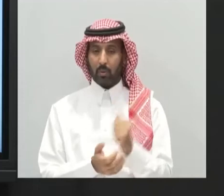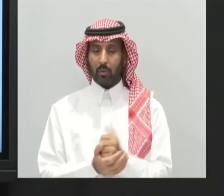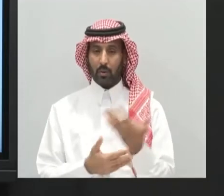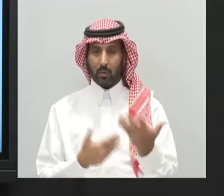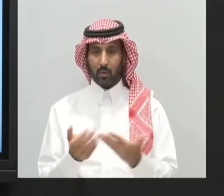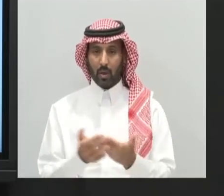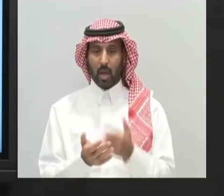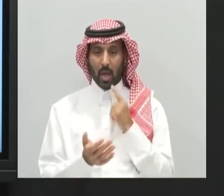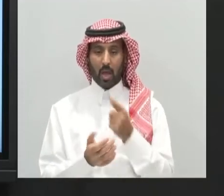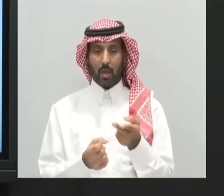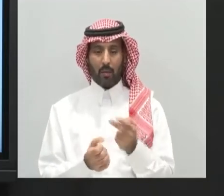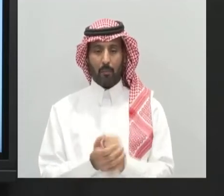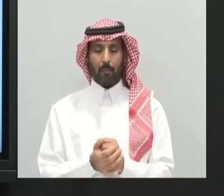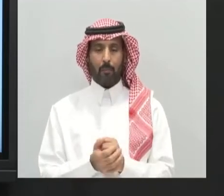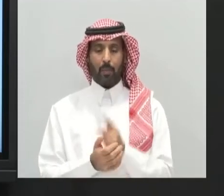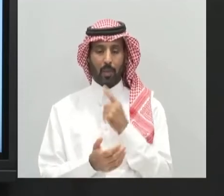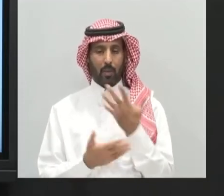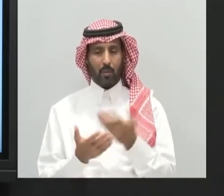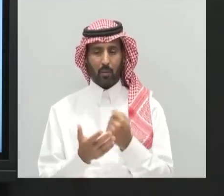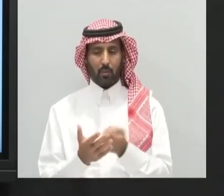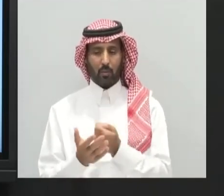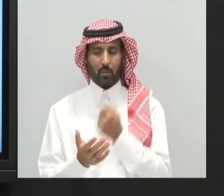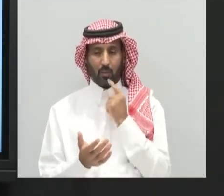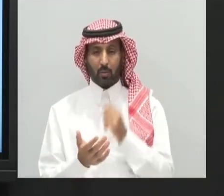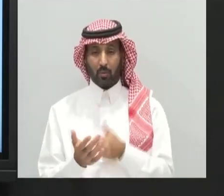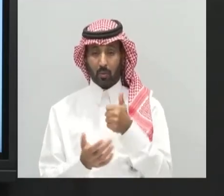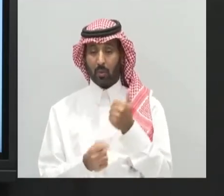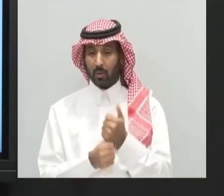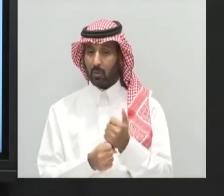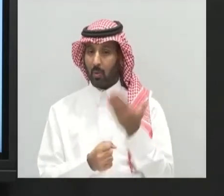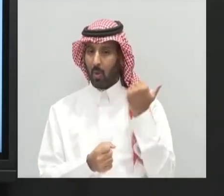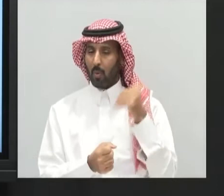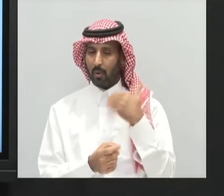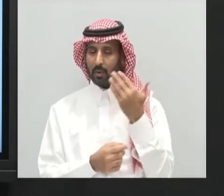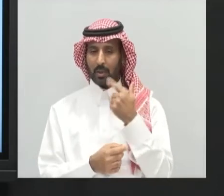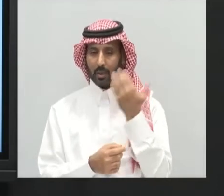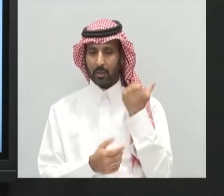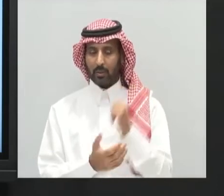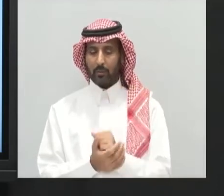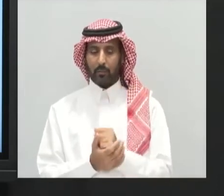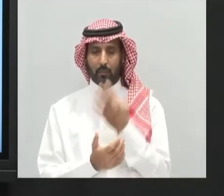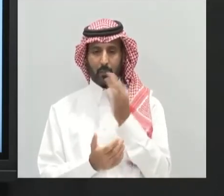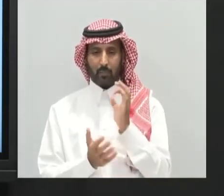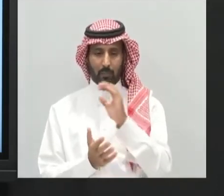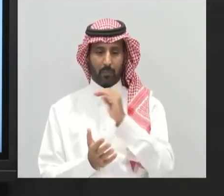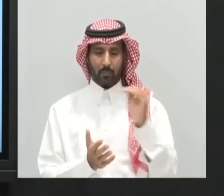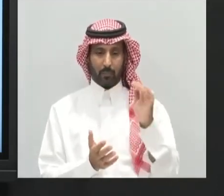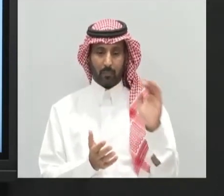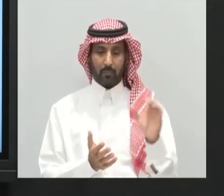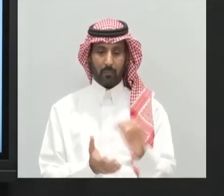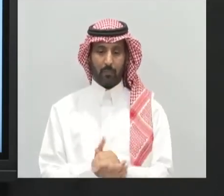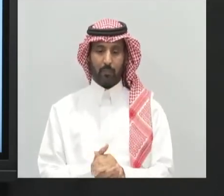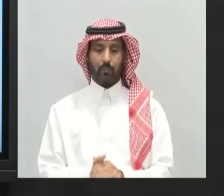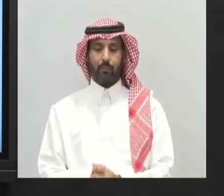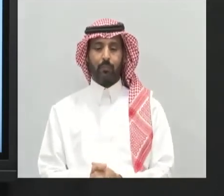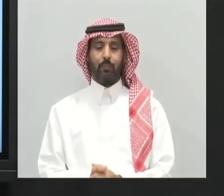I did ask you to try to write down the good things that happened to you and make it simple as these